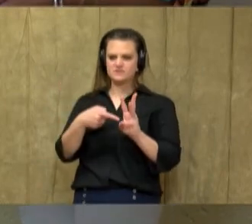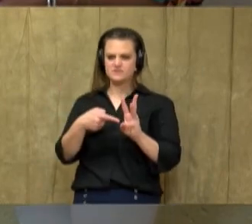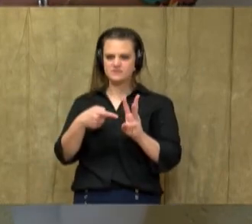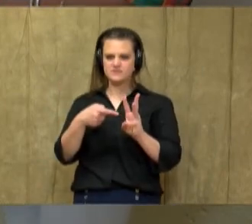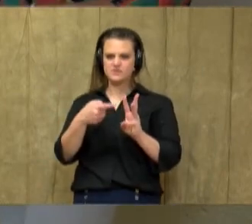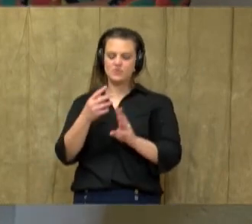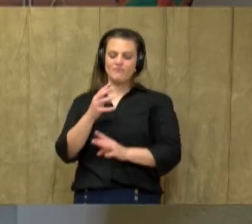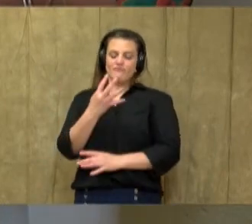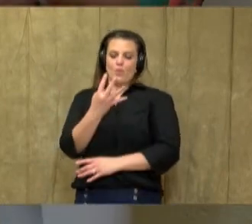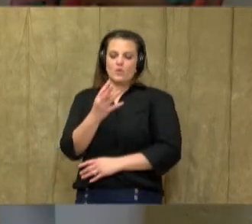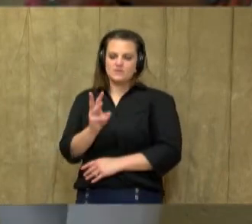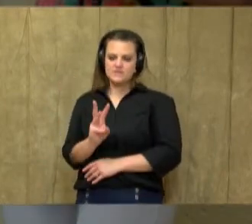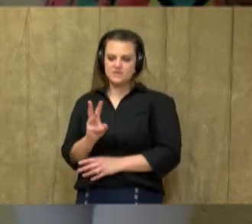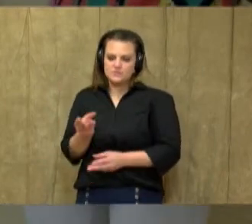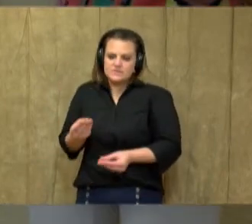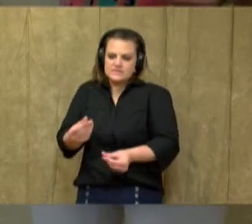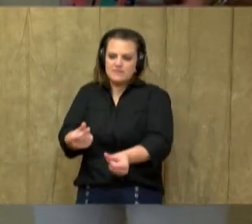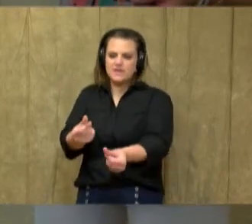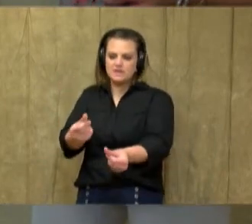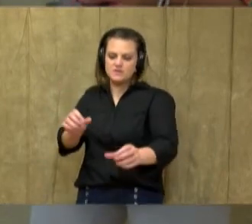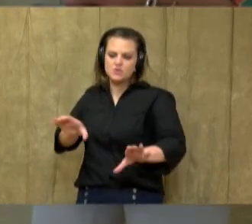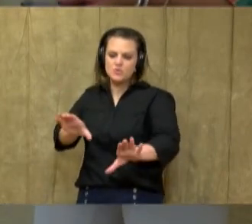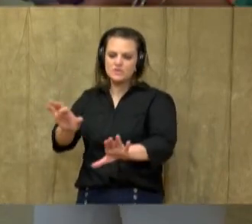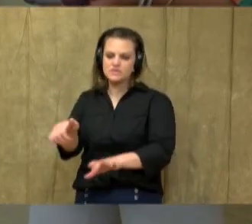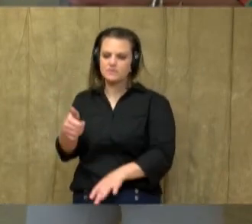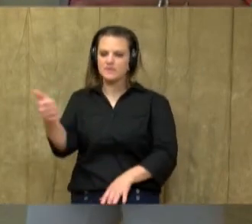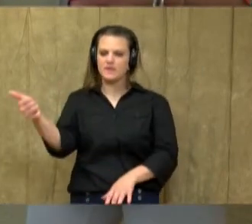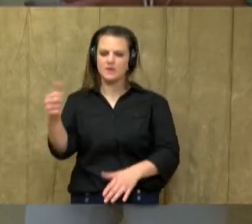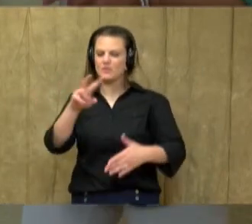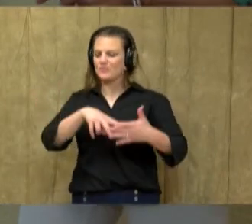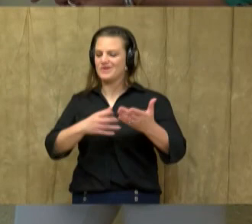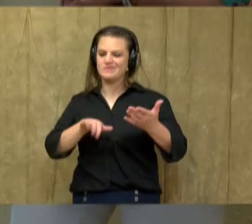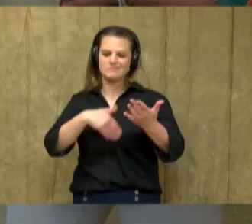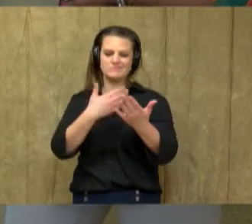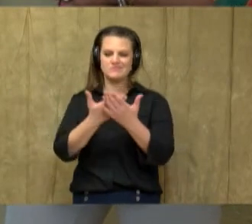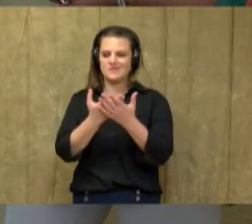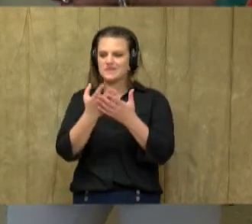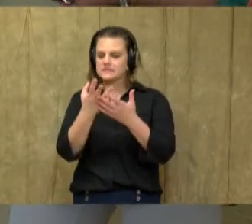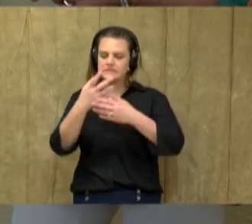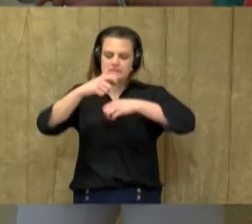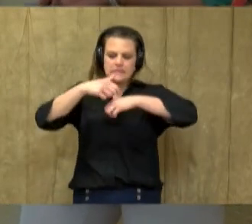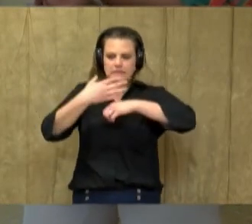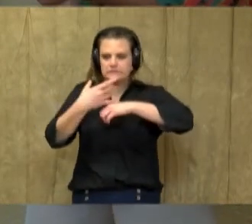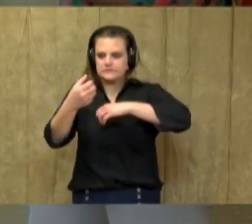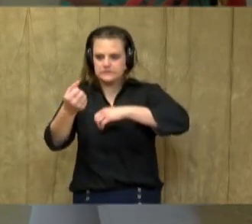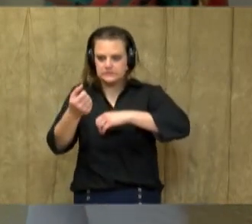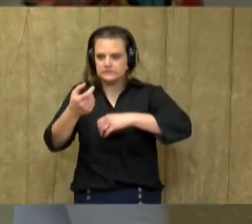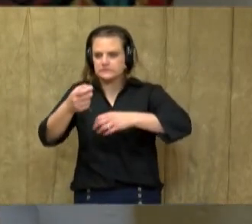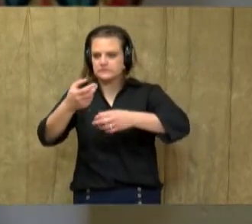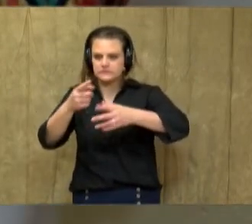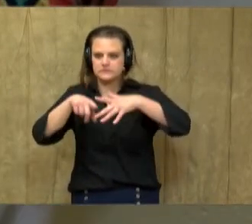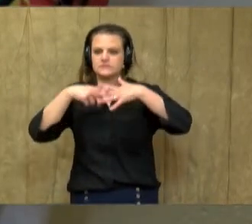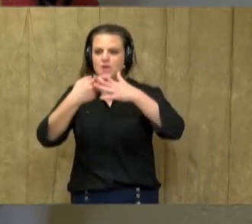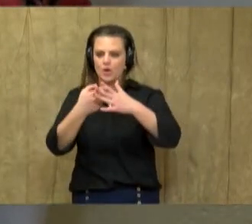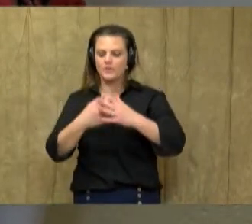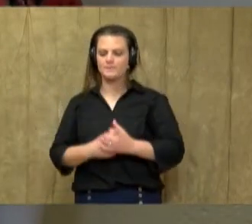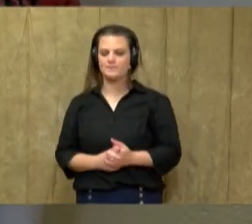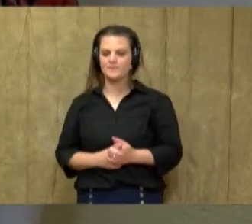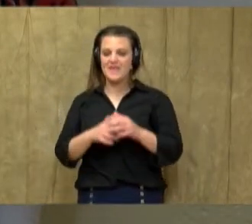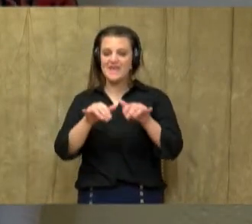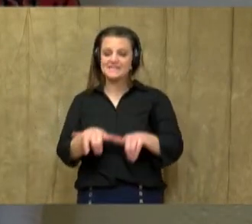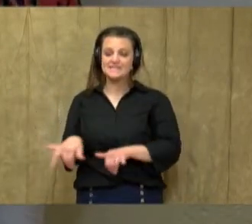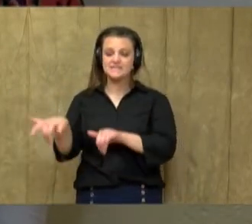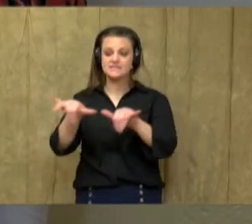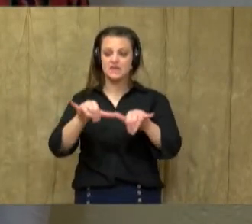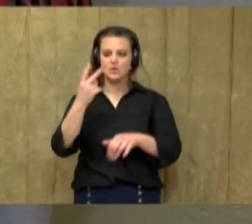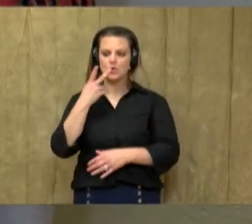was spent doing something else, okay? And I'm not going to read the entire part because I'm starting to run out of time. If we did standard multiplication, we